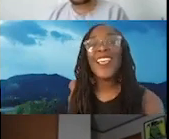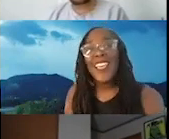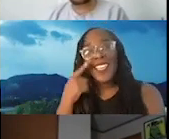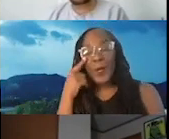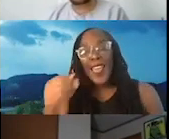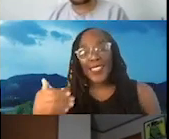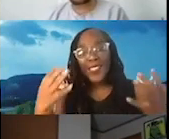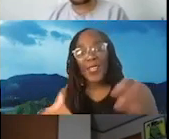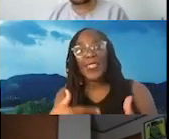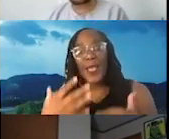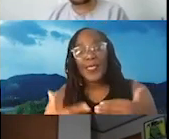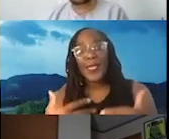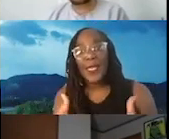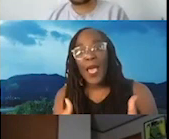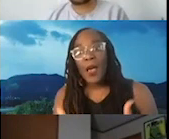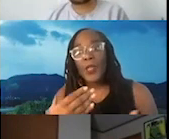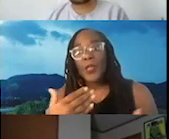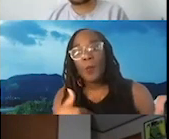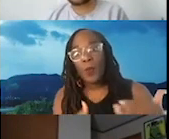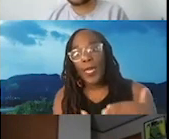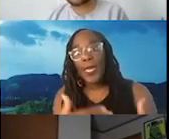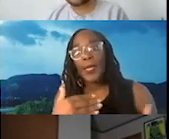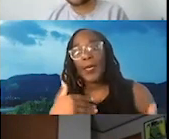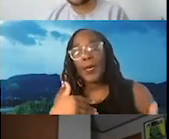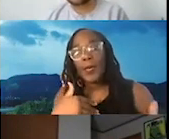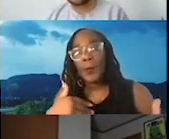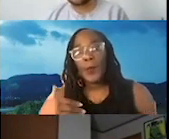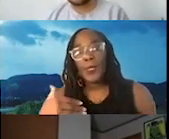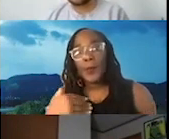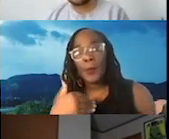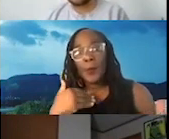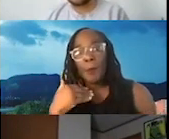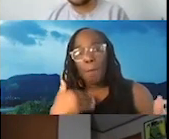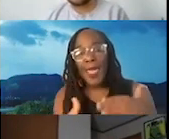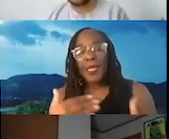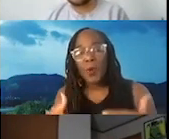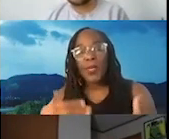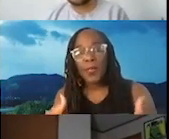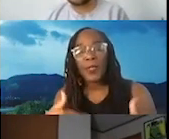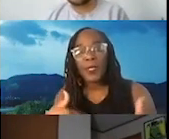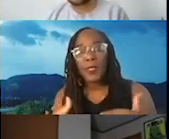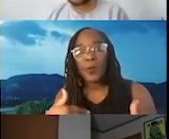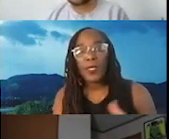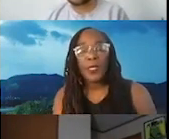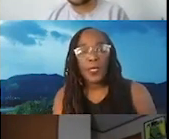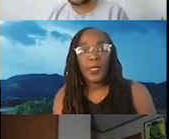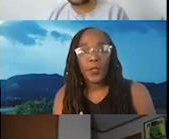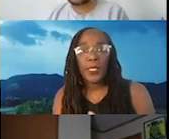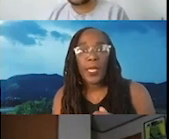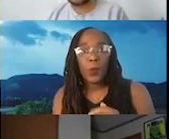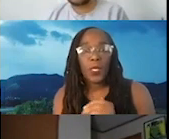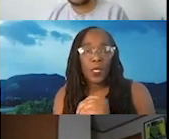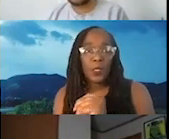this, you know, and it's really, the question is, how are you going to bring in some many more diverse discourses into